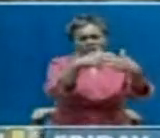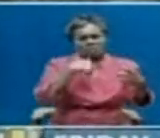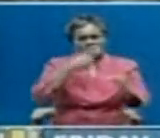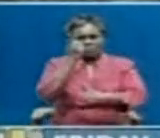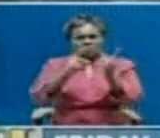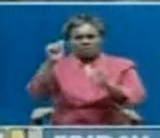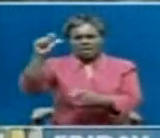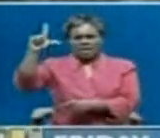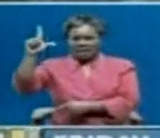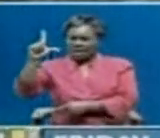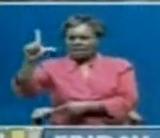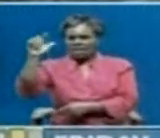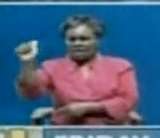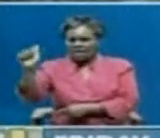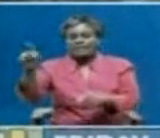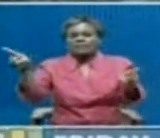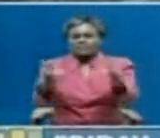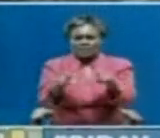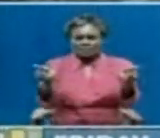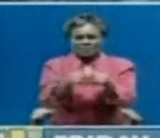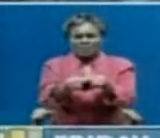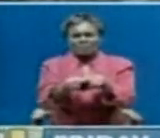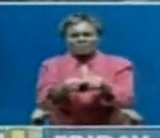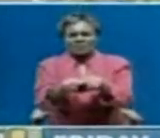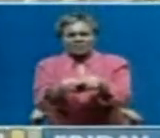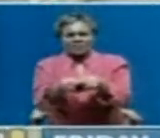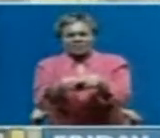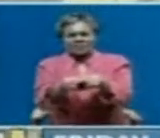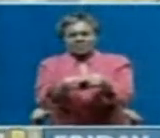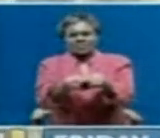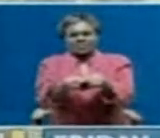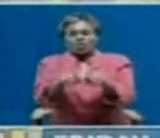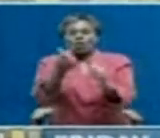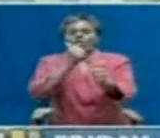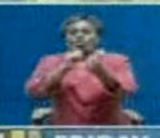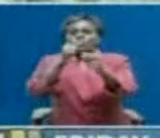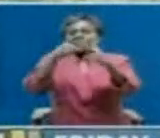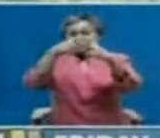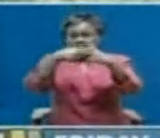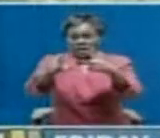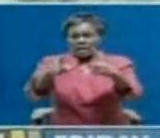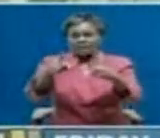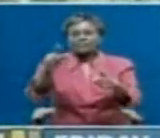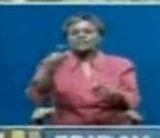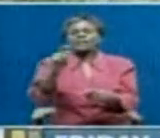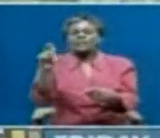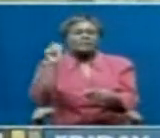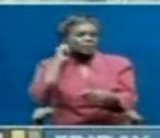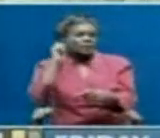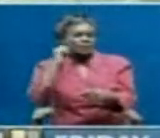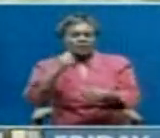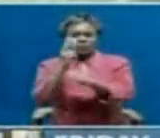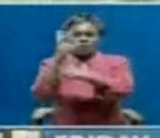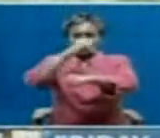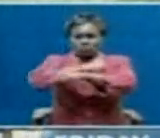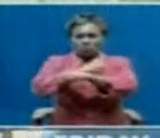Marathon on March, na it was a flat course. The race will commence at Kapsabet Boys High School and end